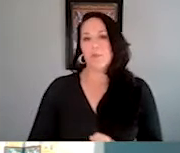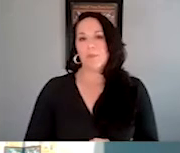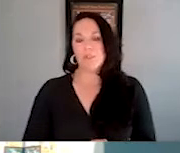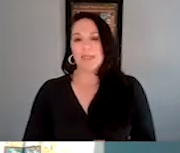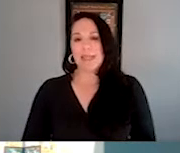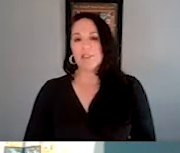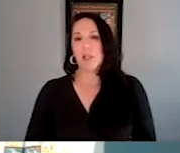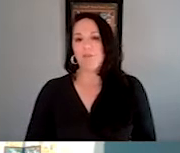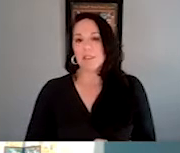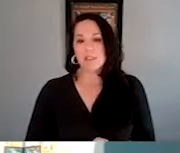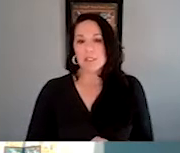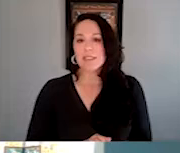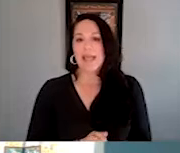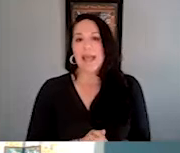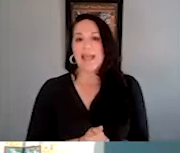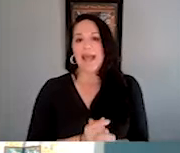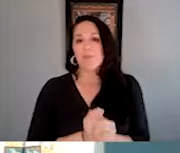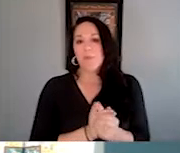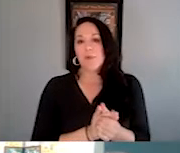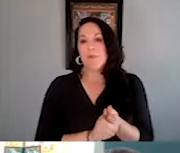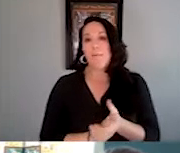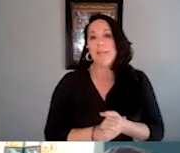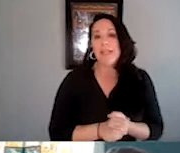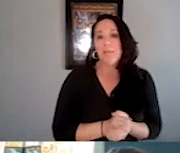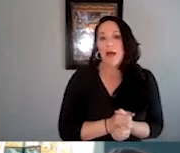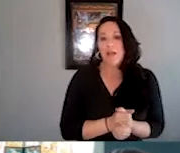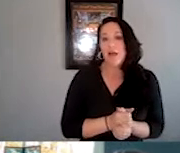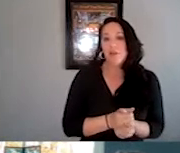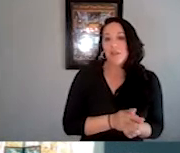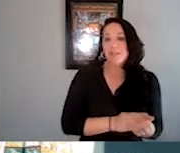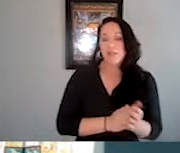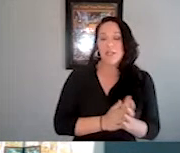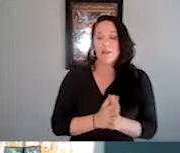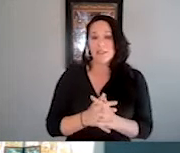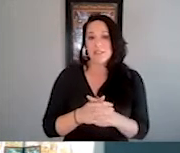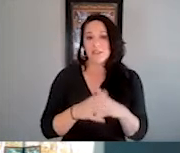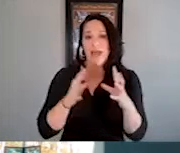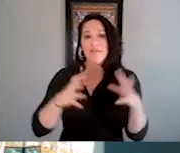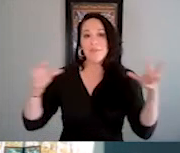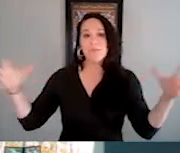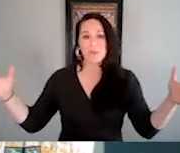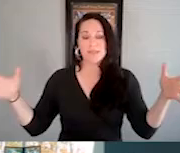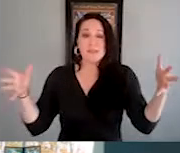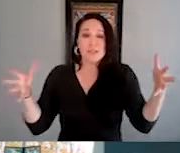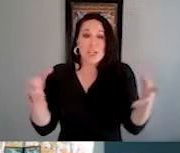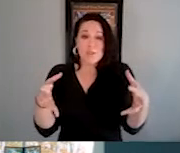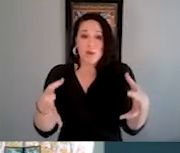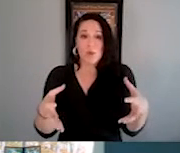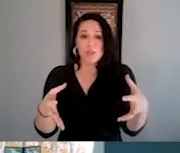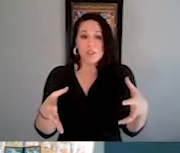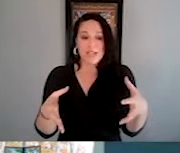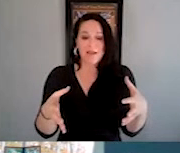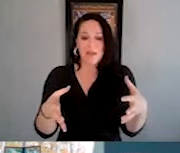key coalition members to engage in conversations and ask members about meeting about other things that they're hearing or seeing. So have them do it. It's not